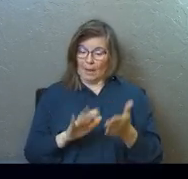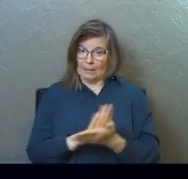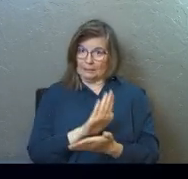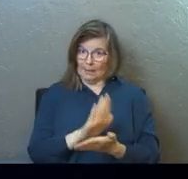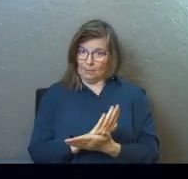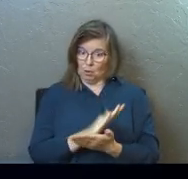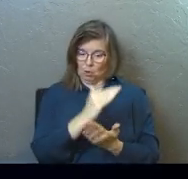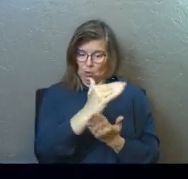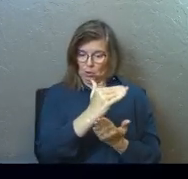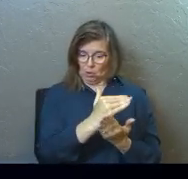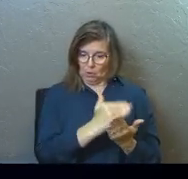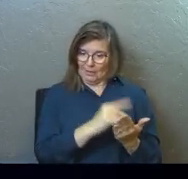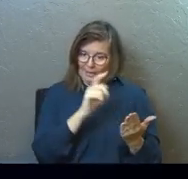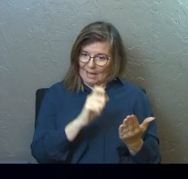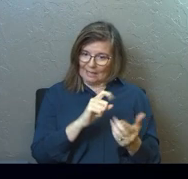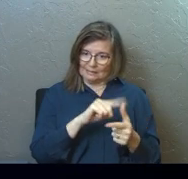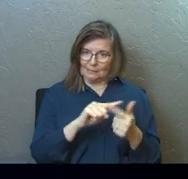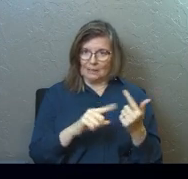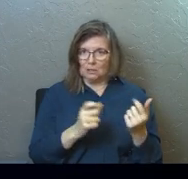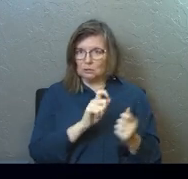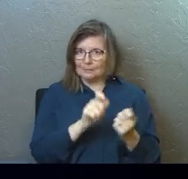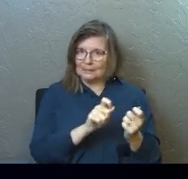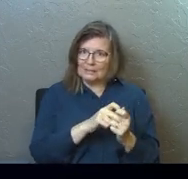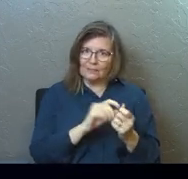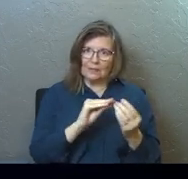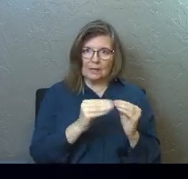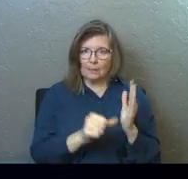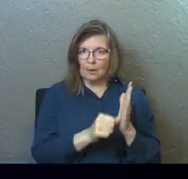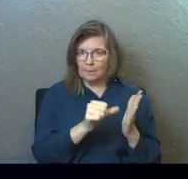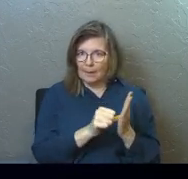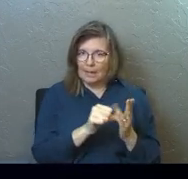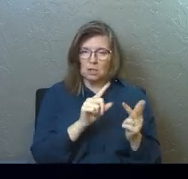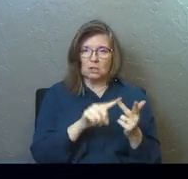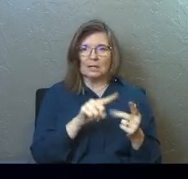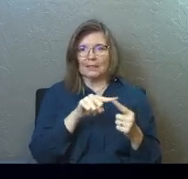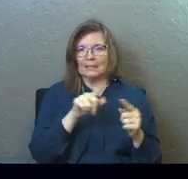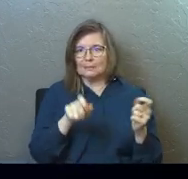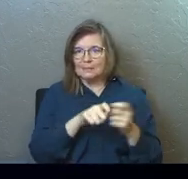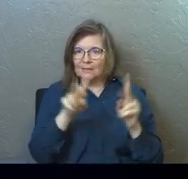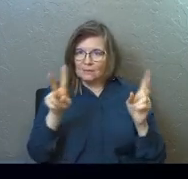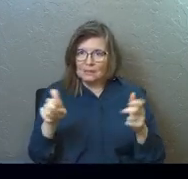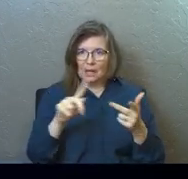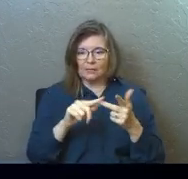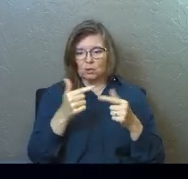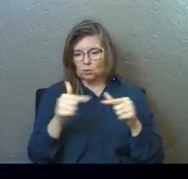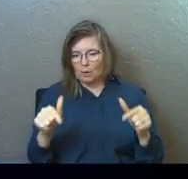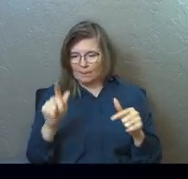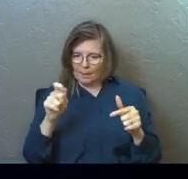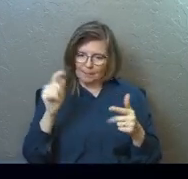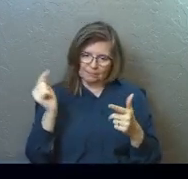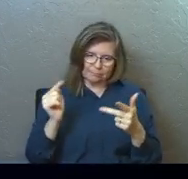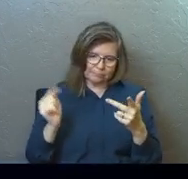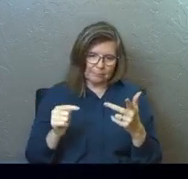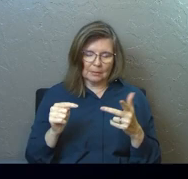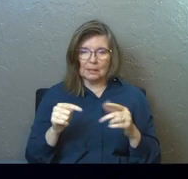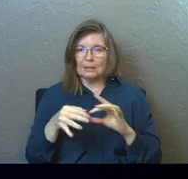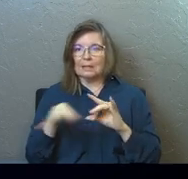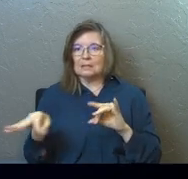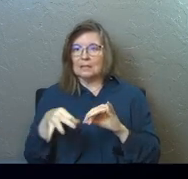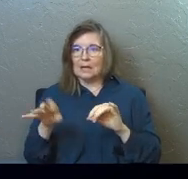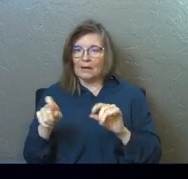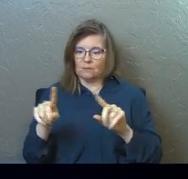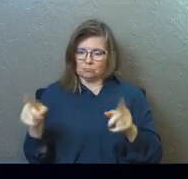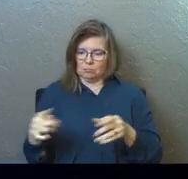this paper, it's got to be this many pages long. It's got to have these topics, have this kind of grammar. The citations have got to look this